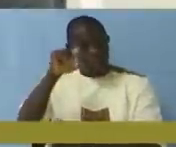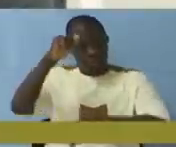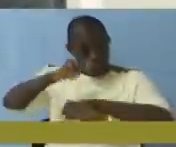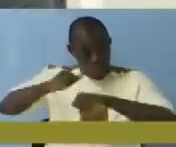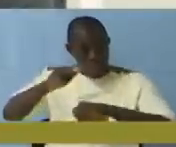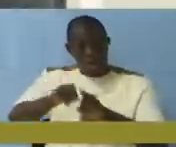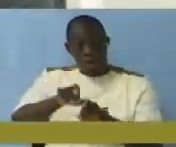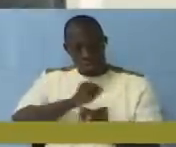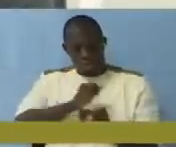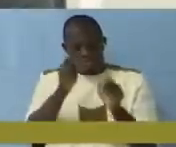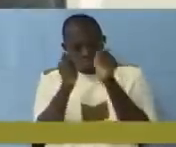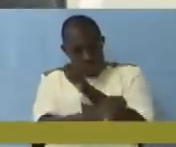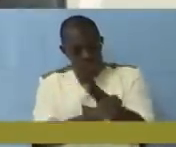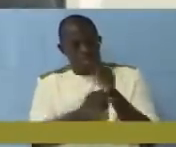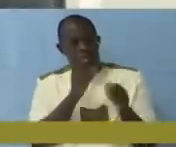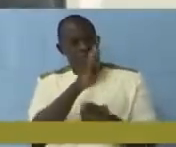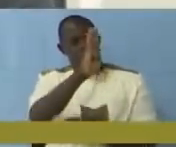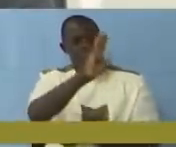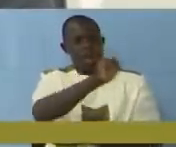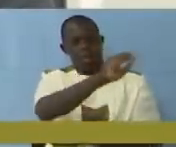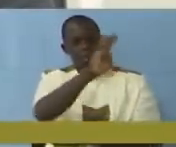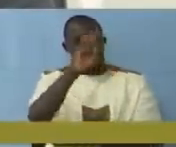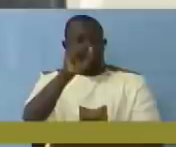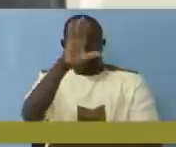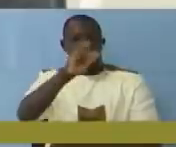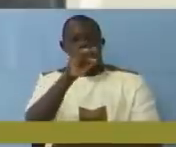That answer could only be done by Mr. Bachamba Jallow.